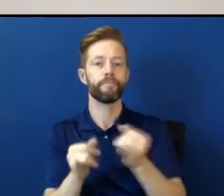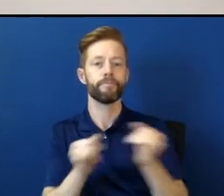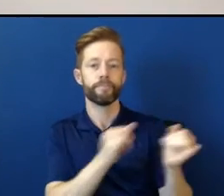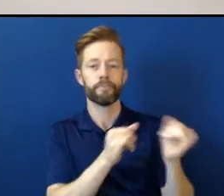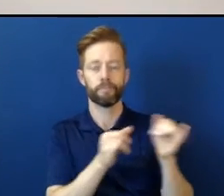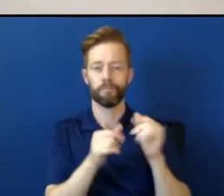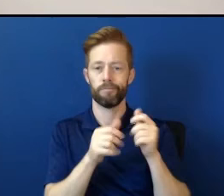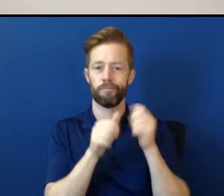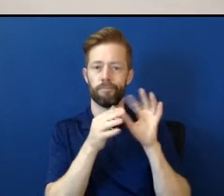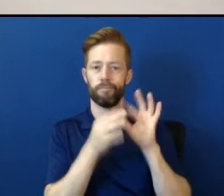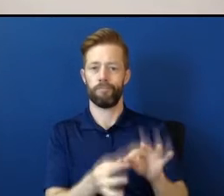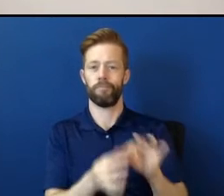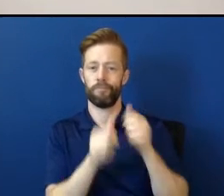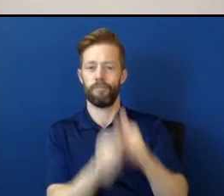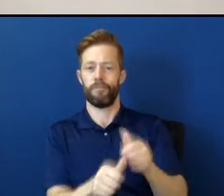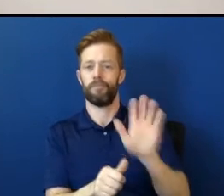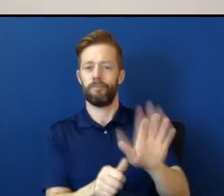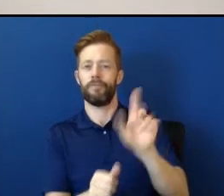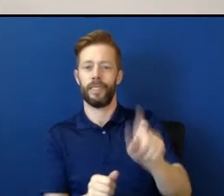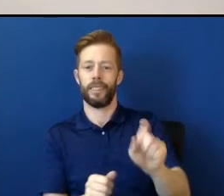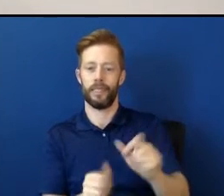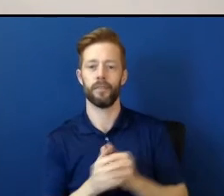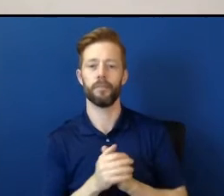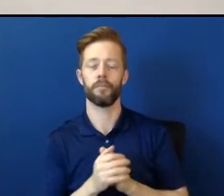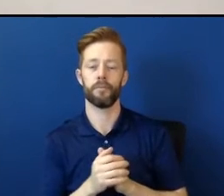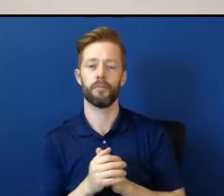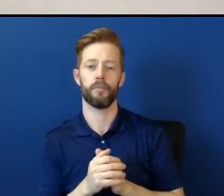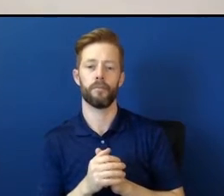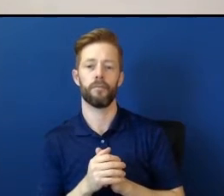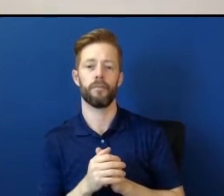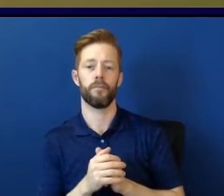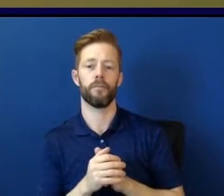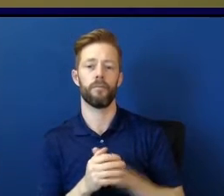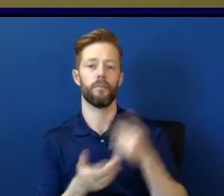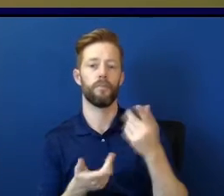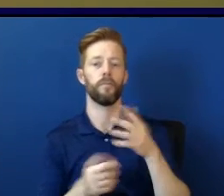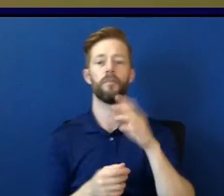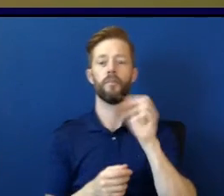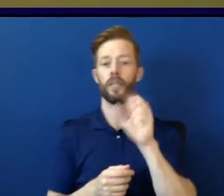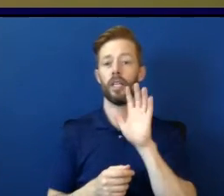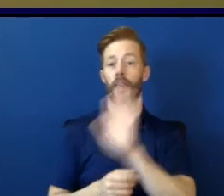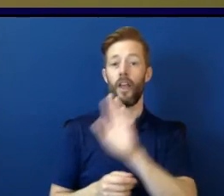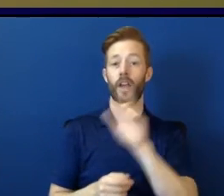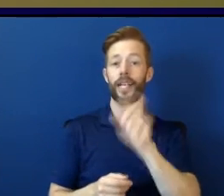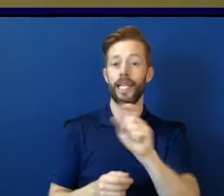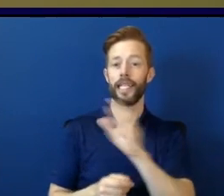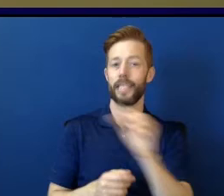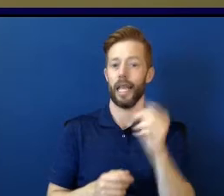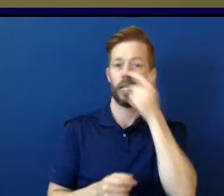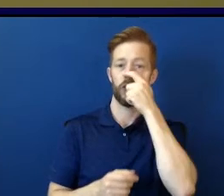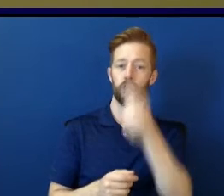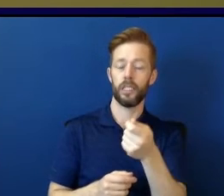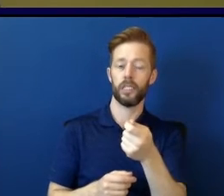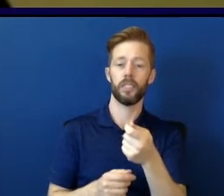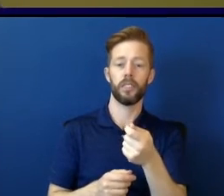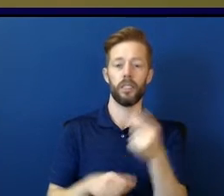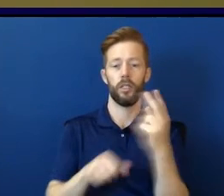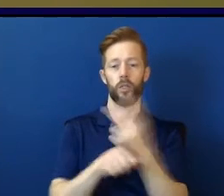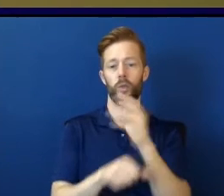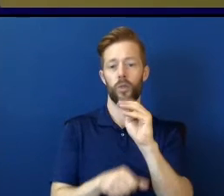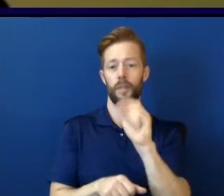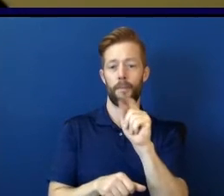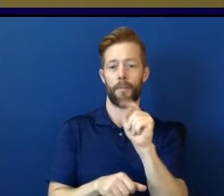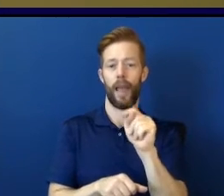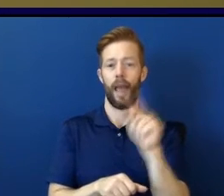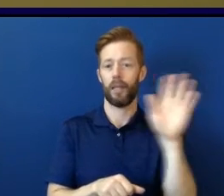individualize according to his or her needs. Yeah. And Needs and Christine, interests. Right, And then, yeah. you do use